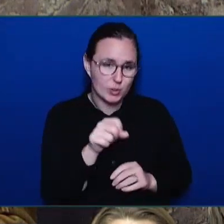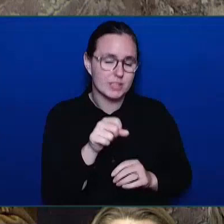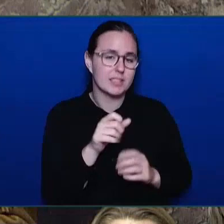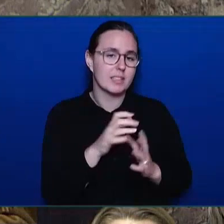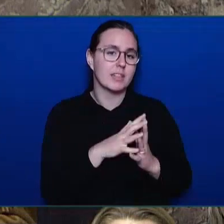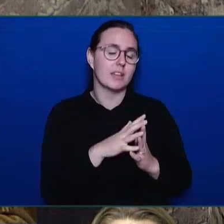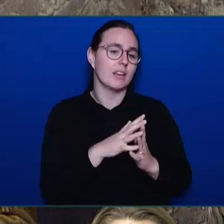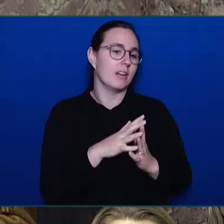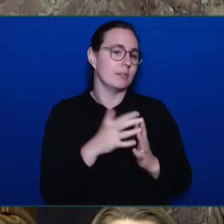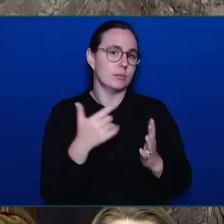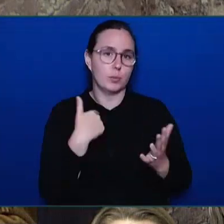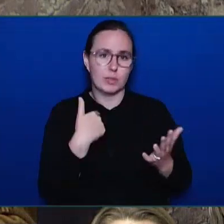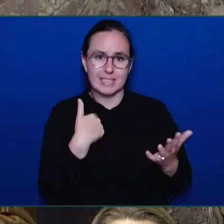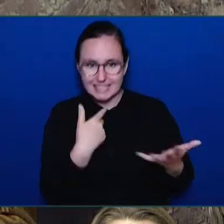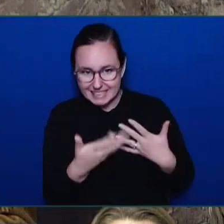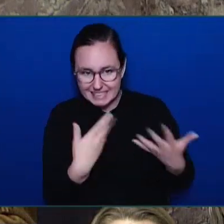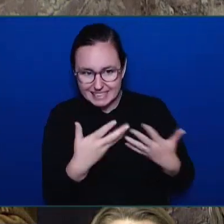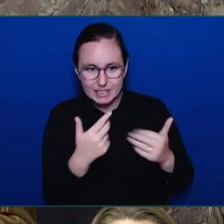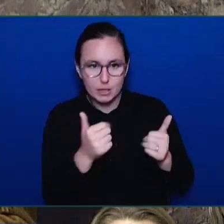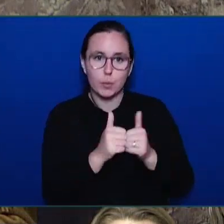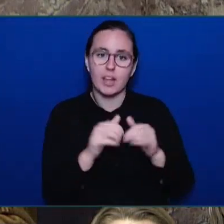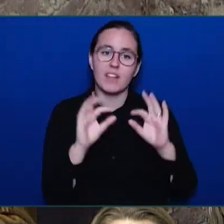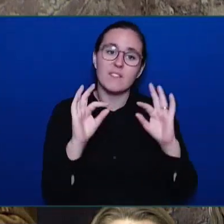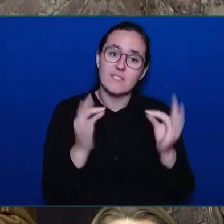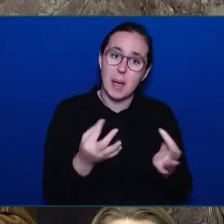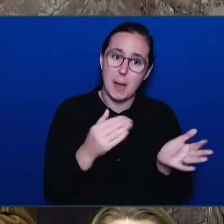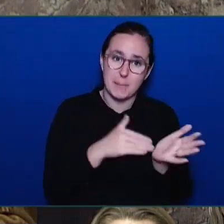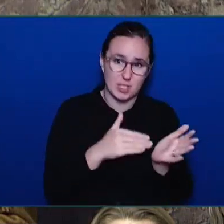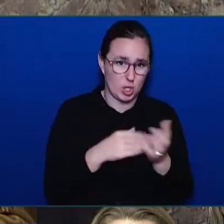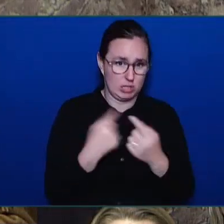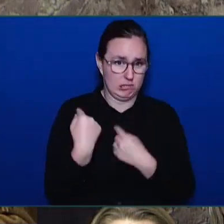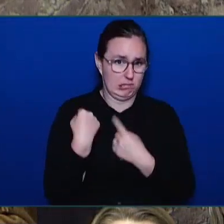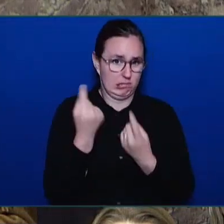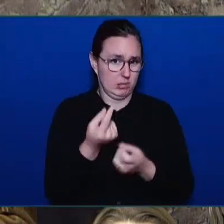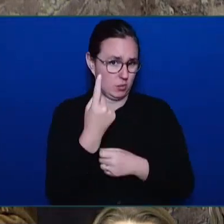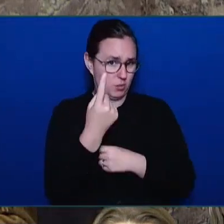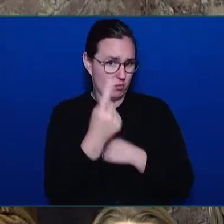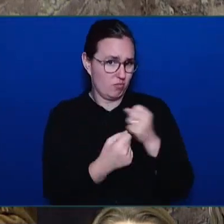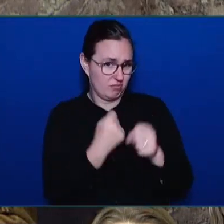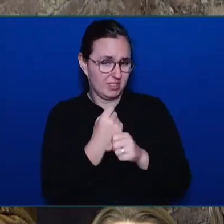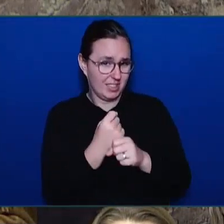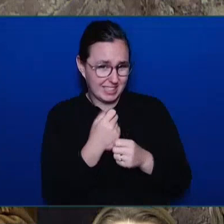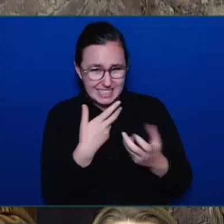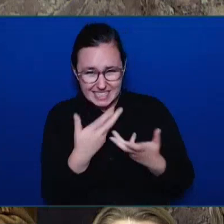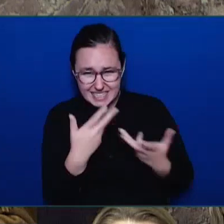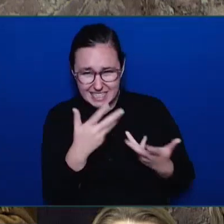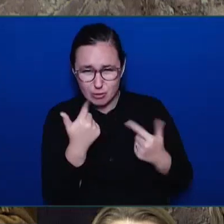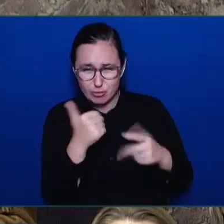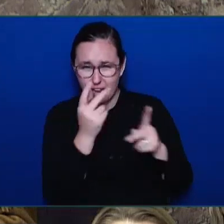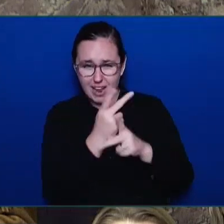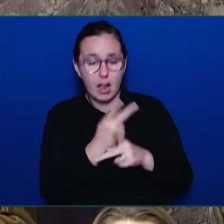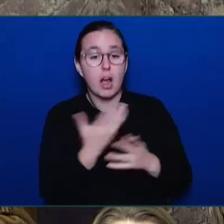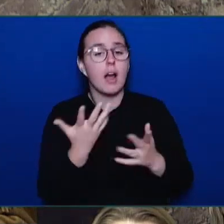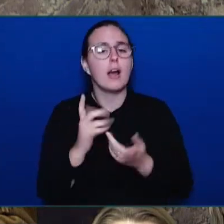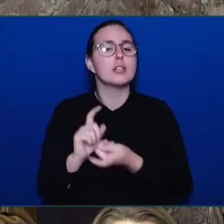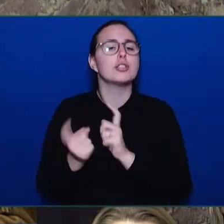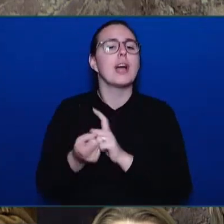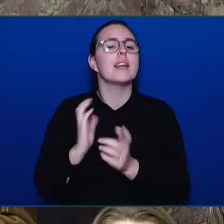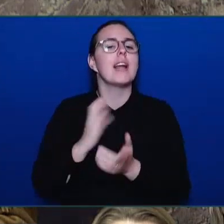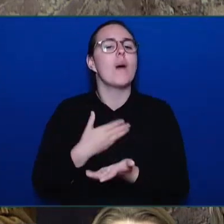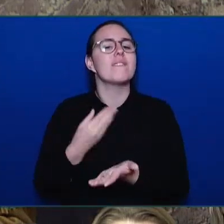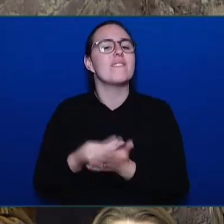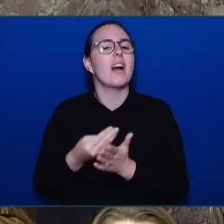year to change the very funding arrangements that are one of the key sources of the problem. It's a plan that has been supported